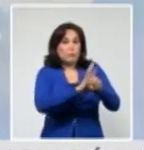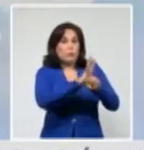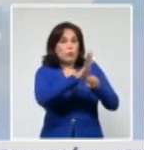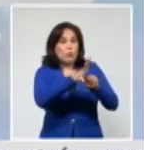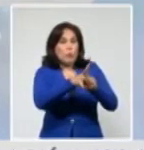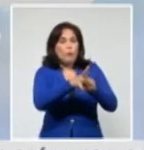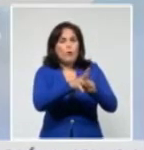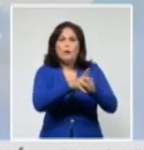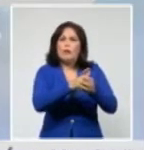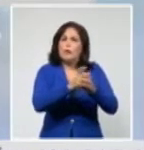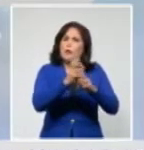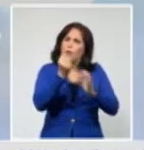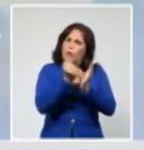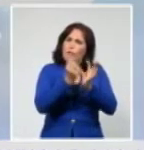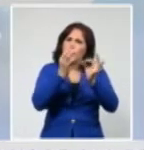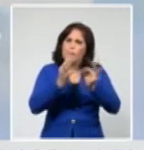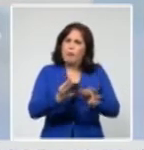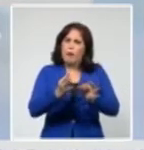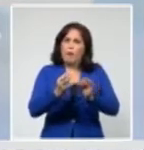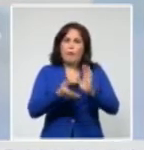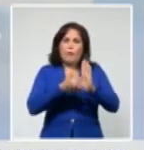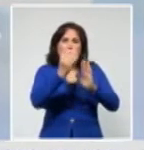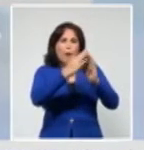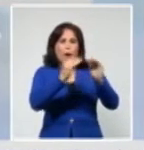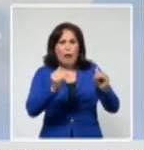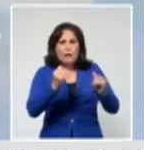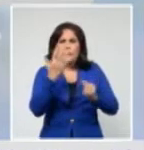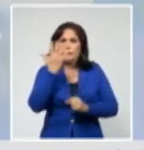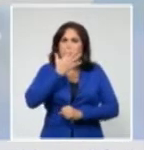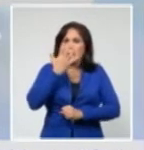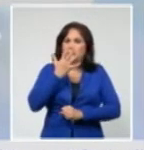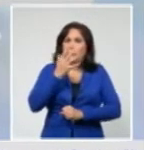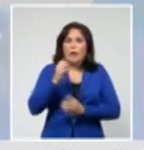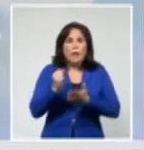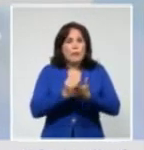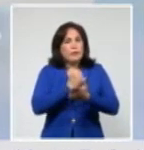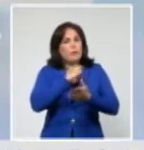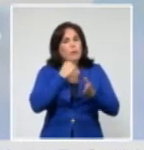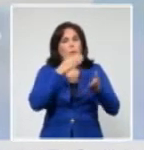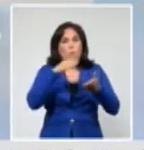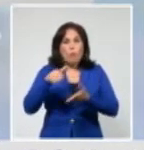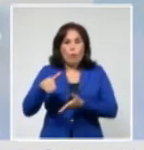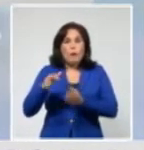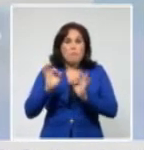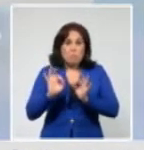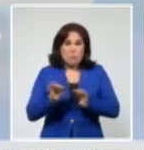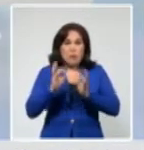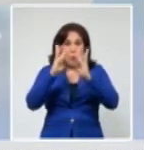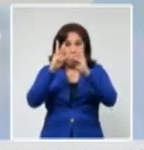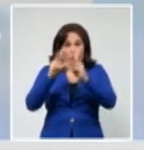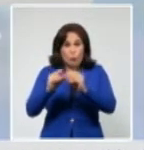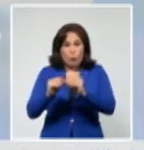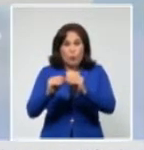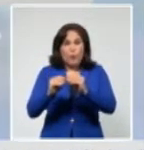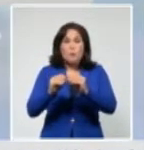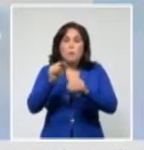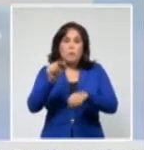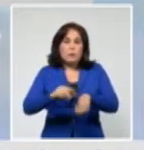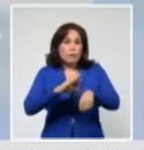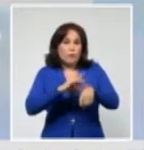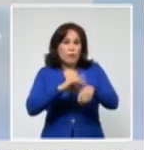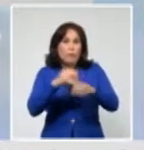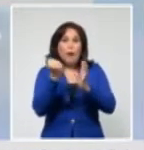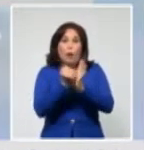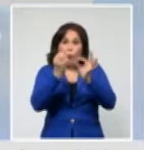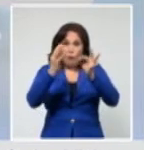of the virus, meaning that the COVID-19 death toll on the island now stands at 113.